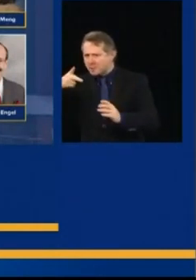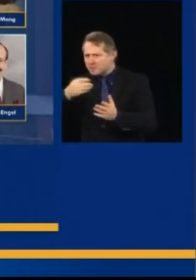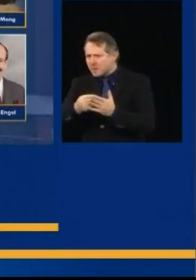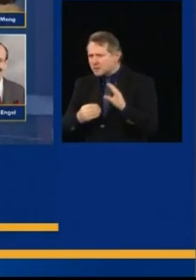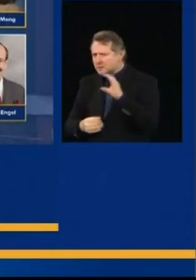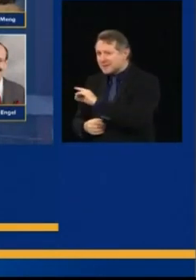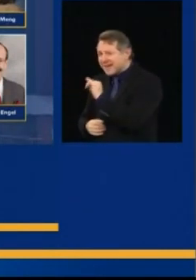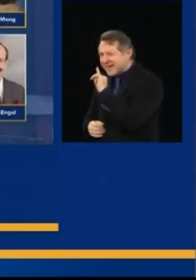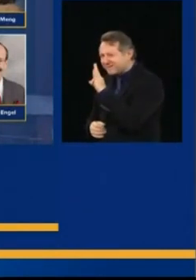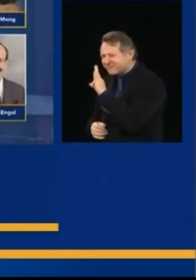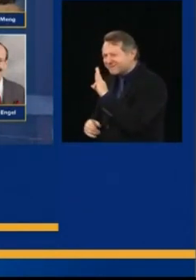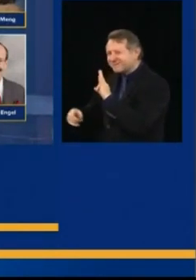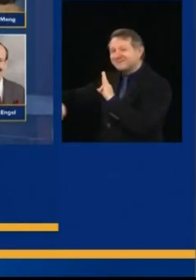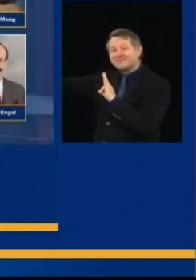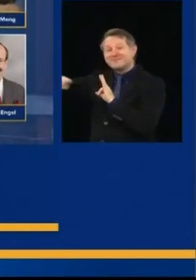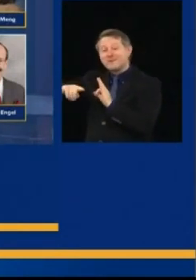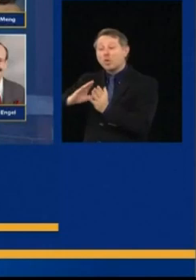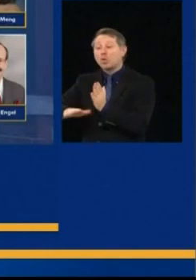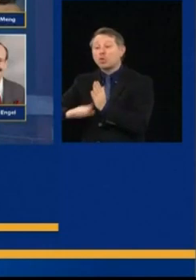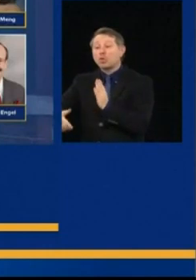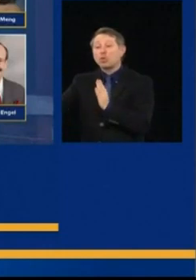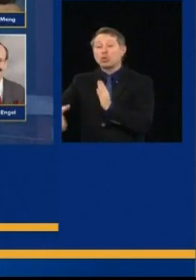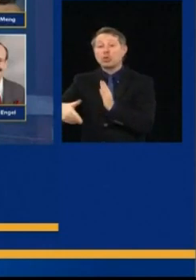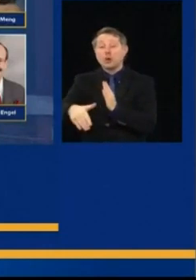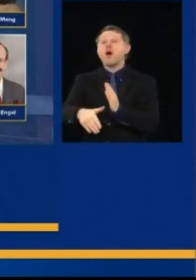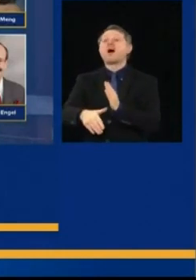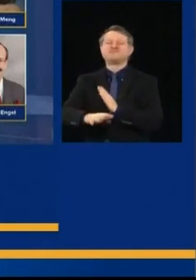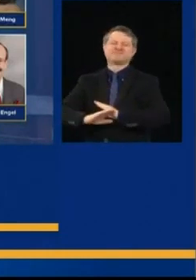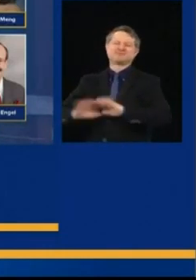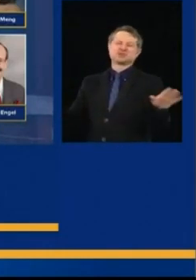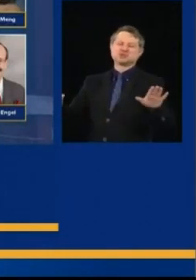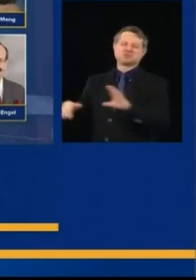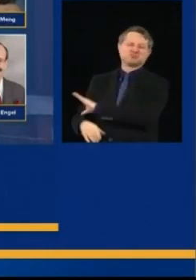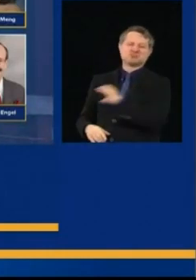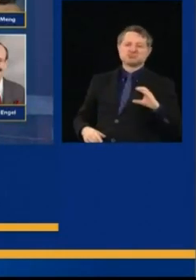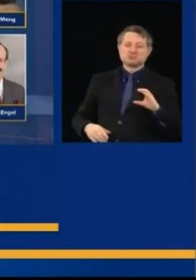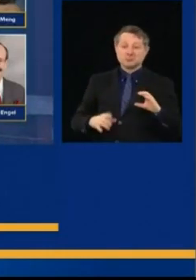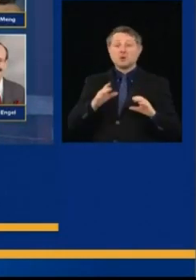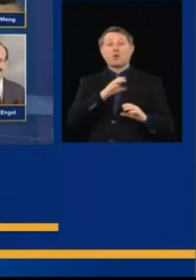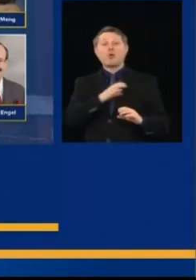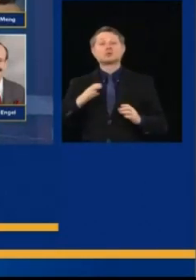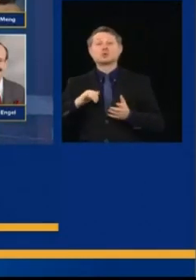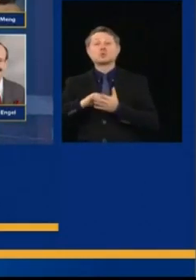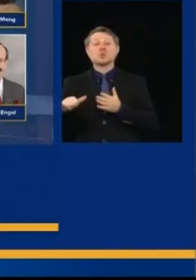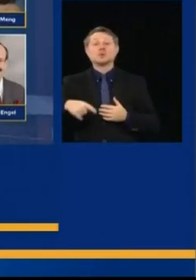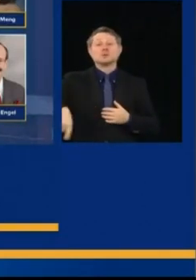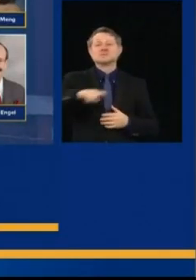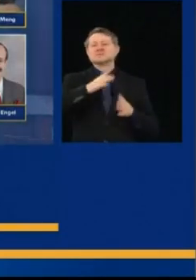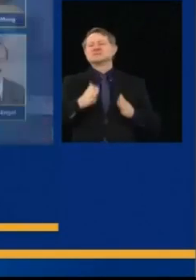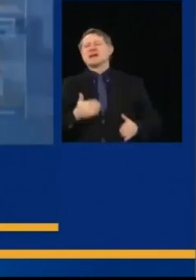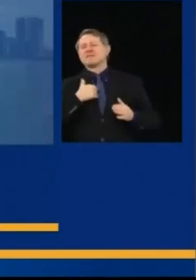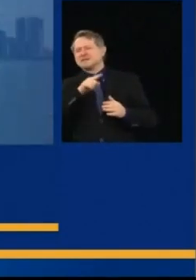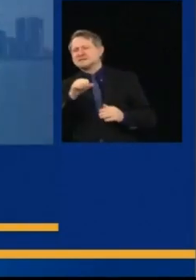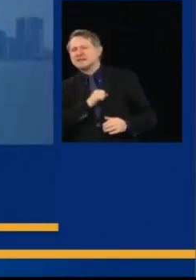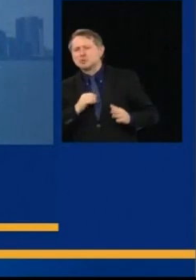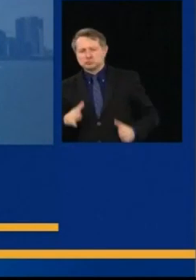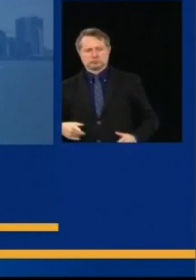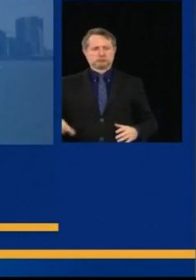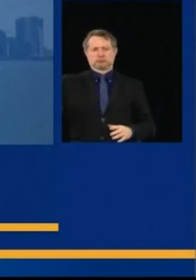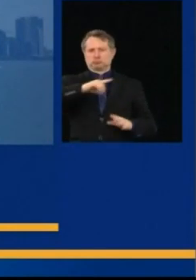it's going to be introduced by members of the New York congressional delegation. And I'm very proud of them for their